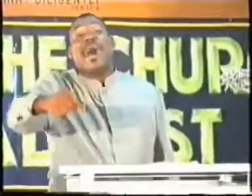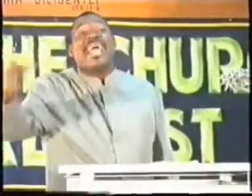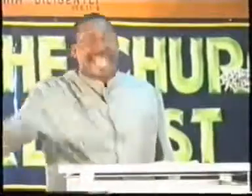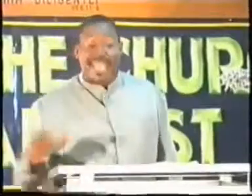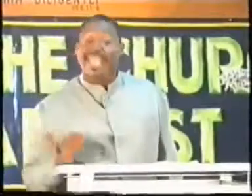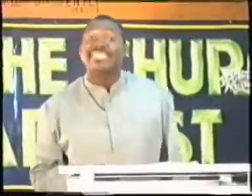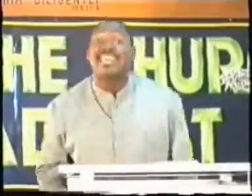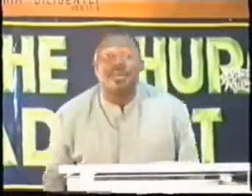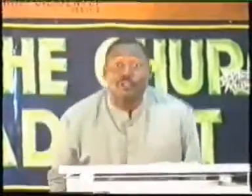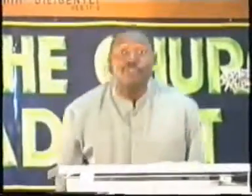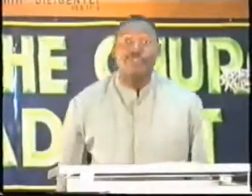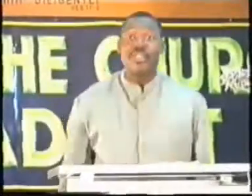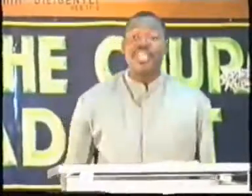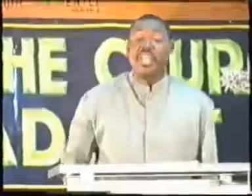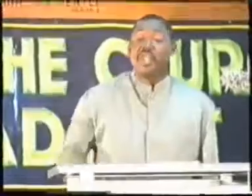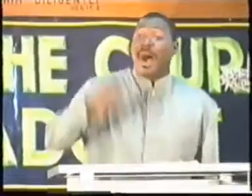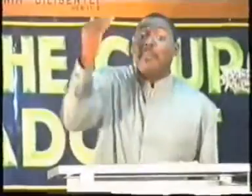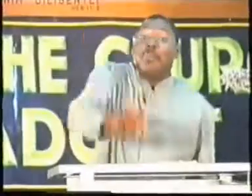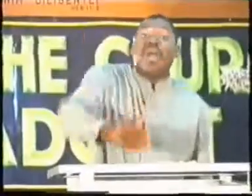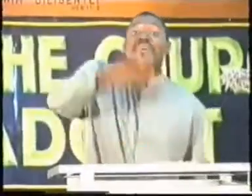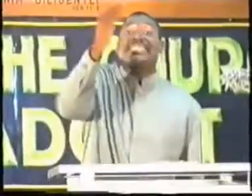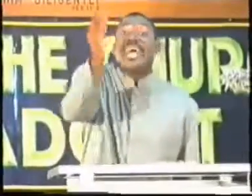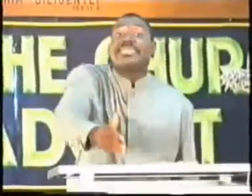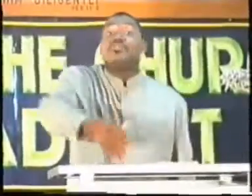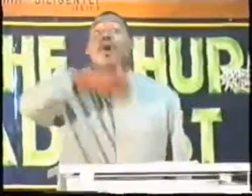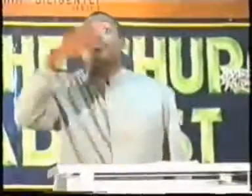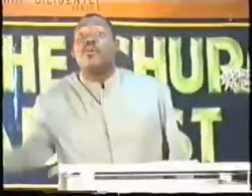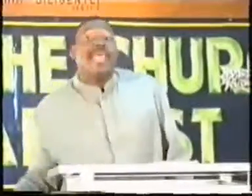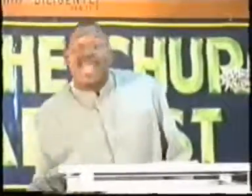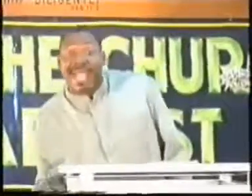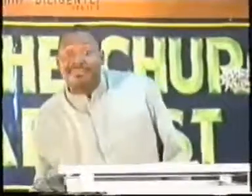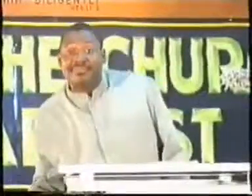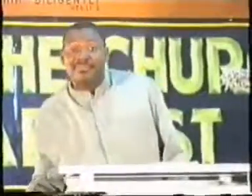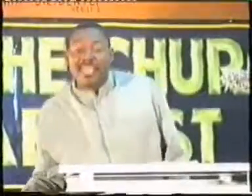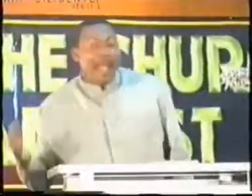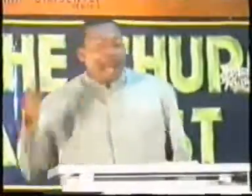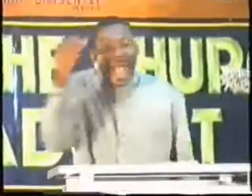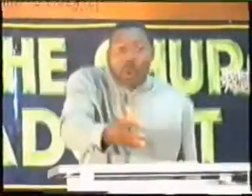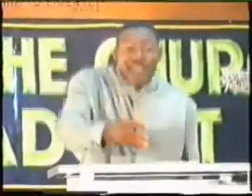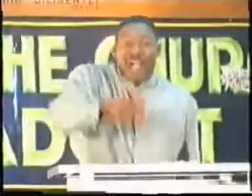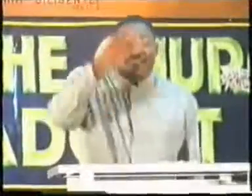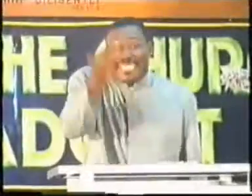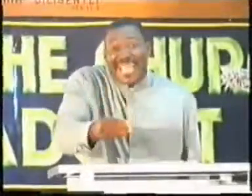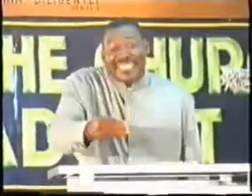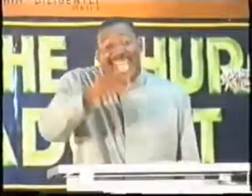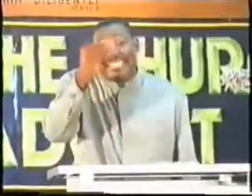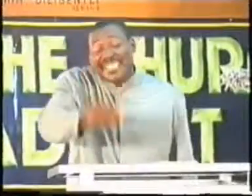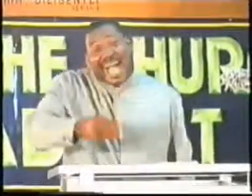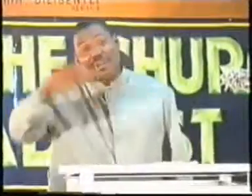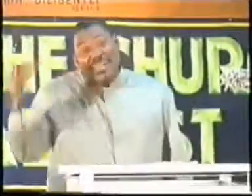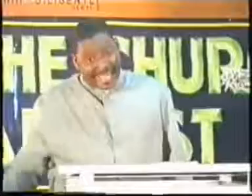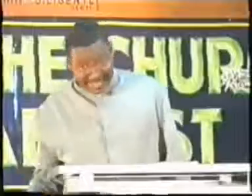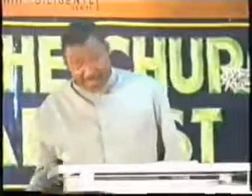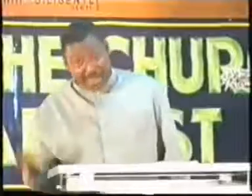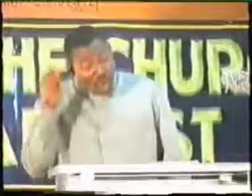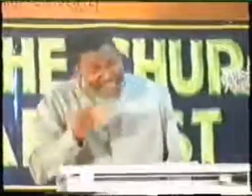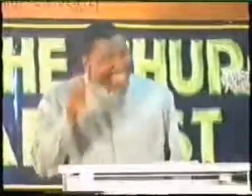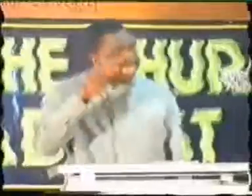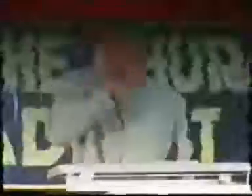can sempa eka. It is never true. Bible we empathize in your also be eka. Bible we empathize and see as all